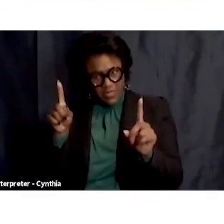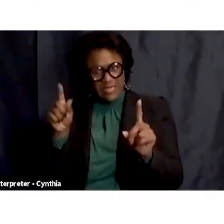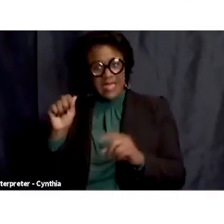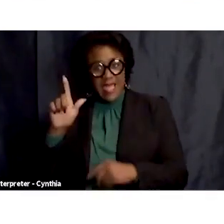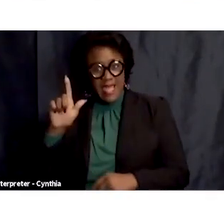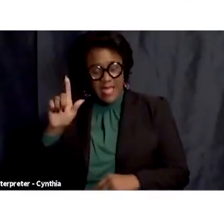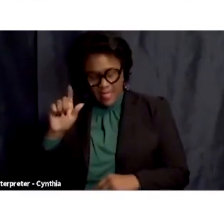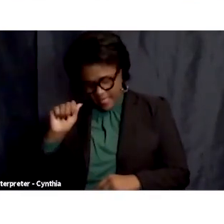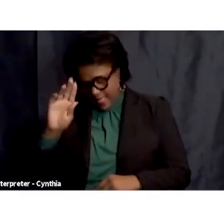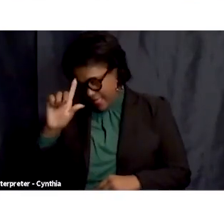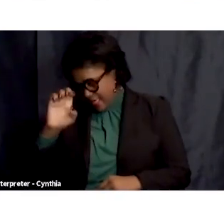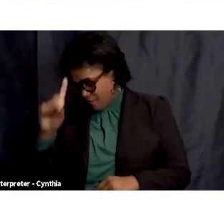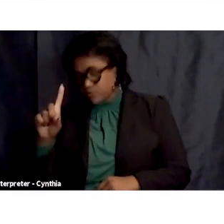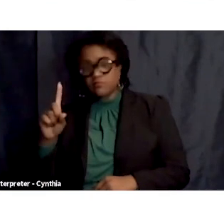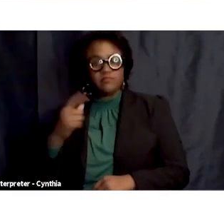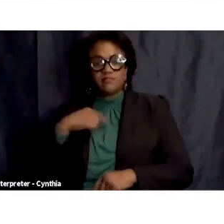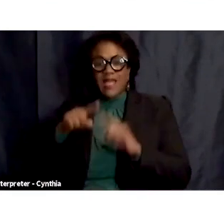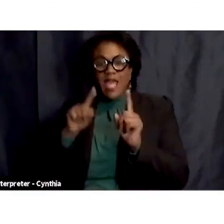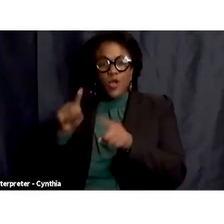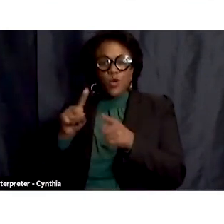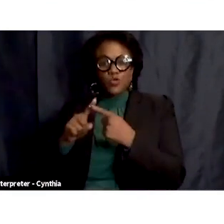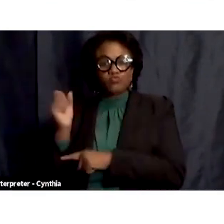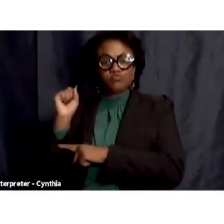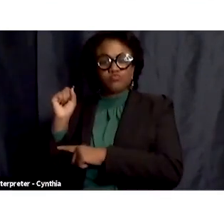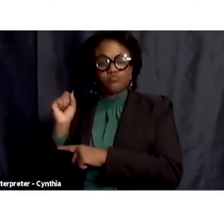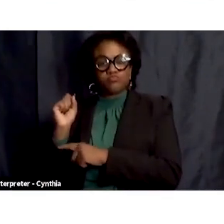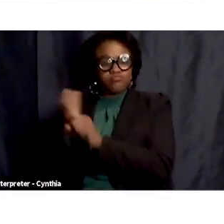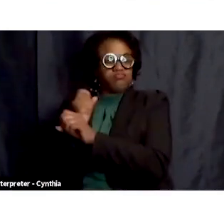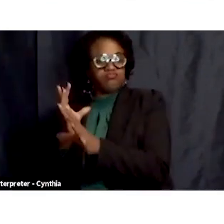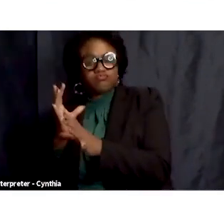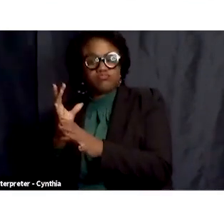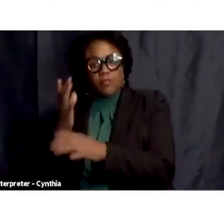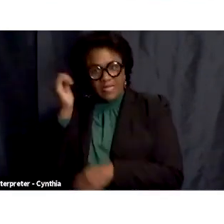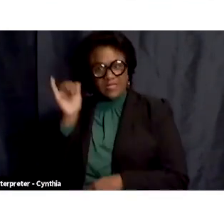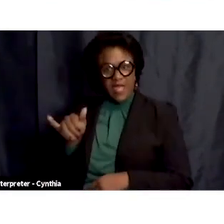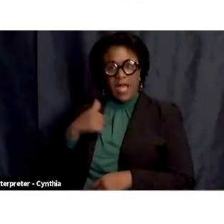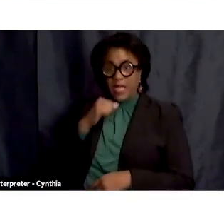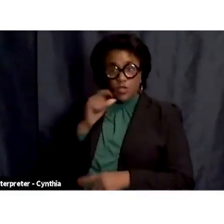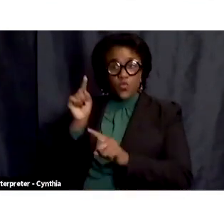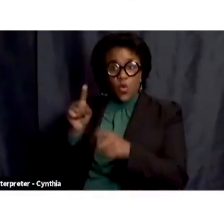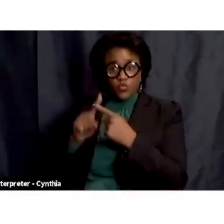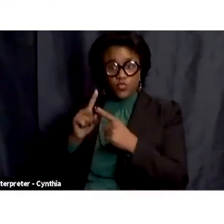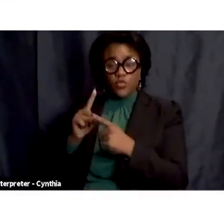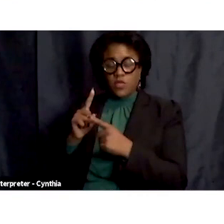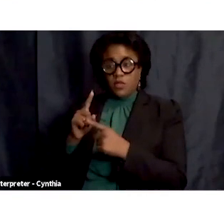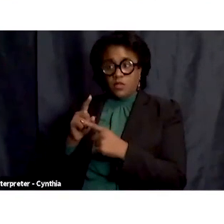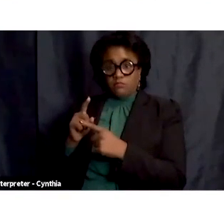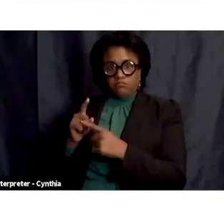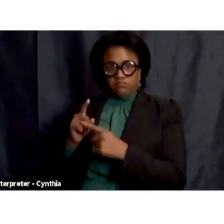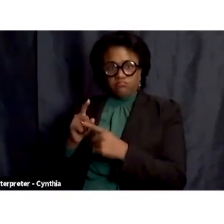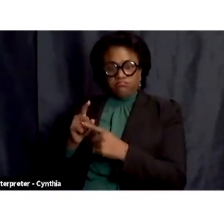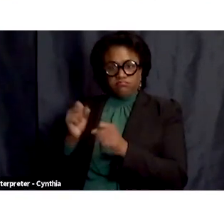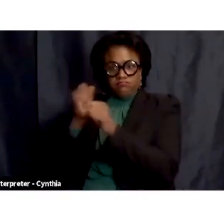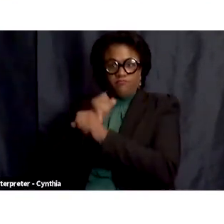to confrontational protests because of that, there's limits that I have as well. I don't go to confrontational protests because I can't be harmed like